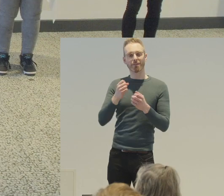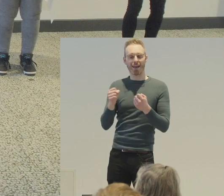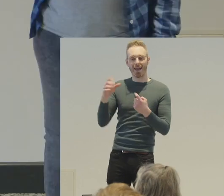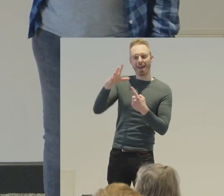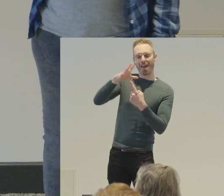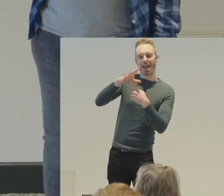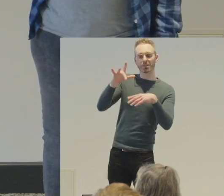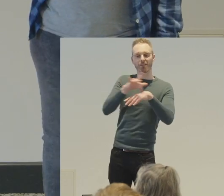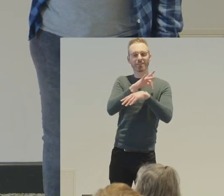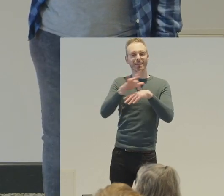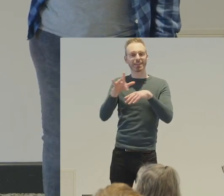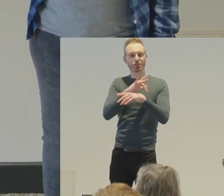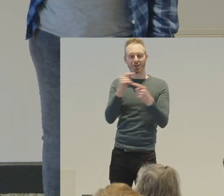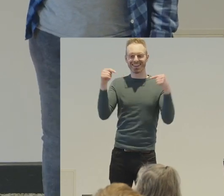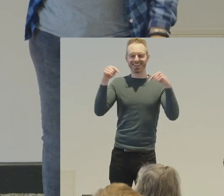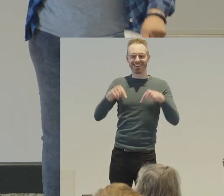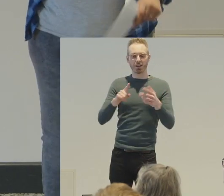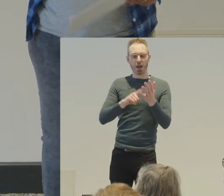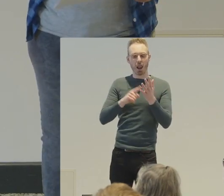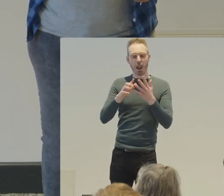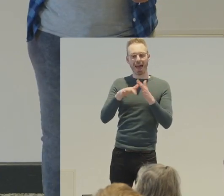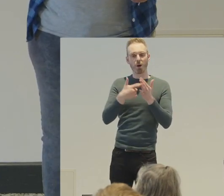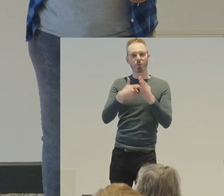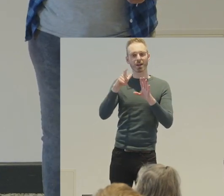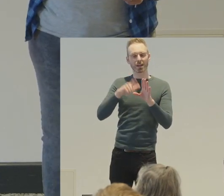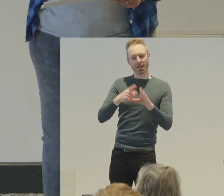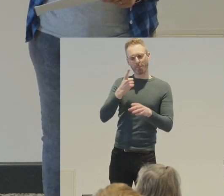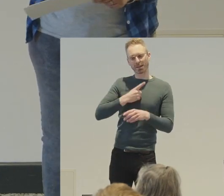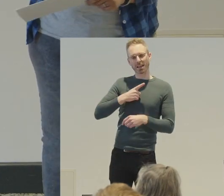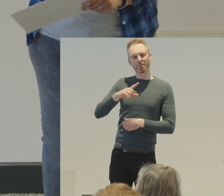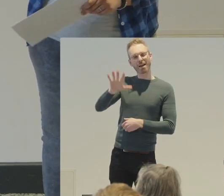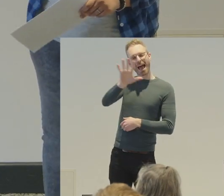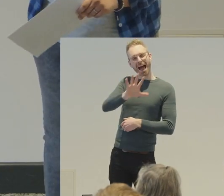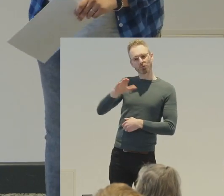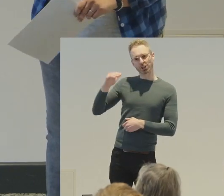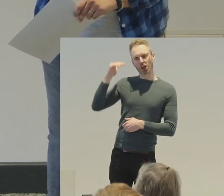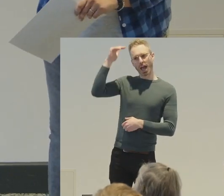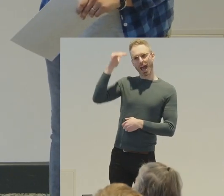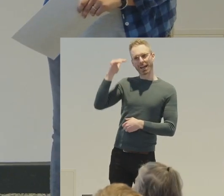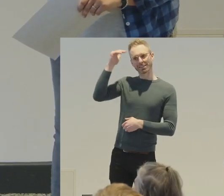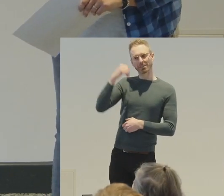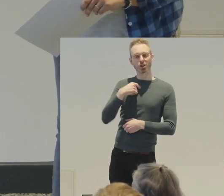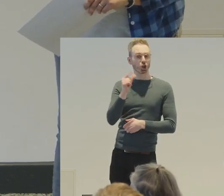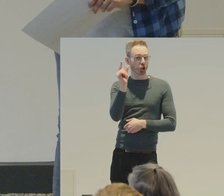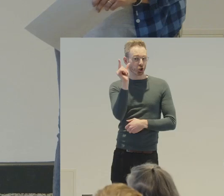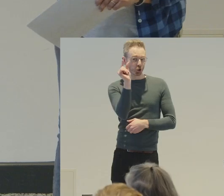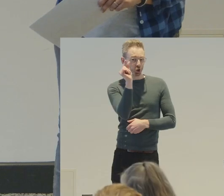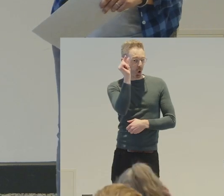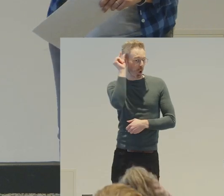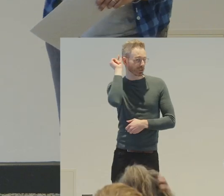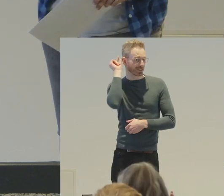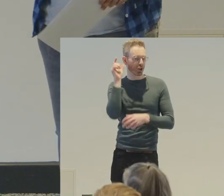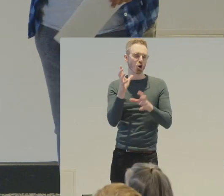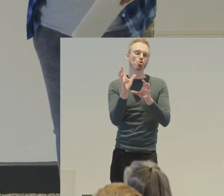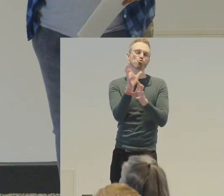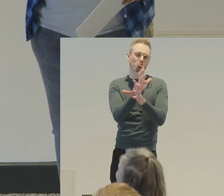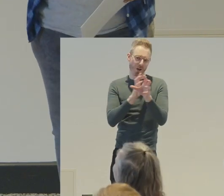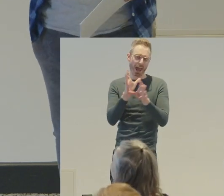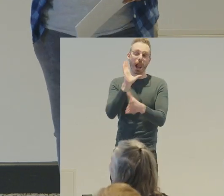Lowry. I'm about average height, short, greying hair, grey, or eyes